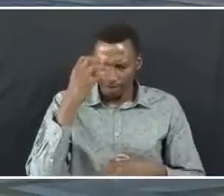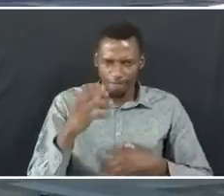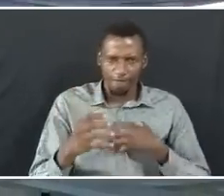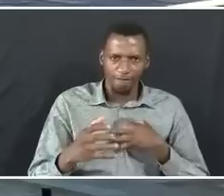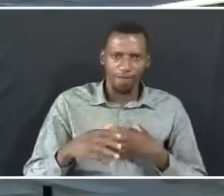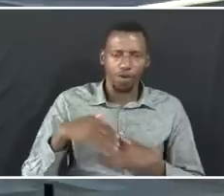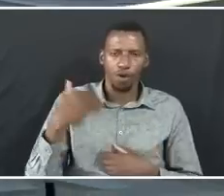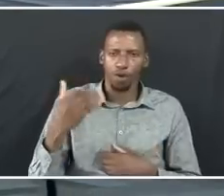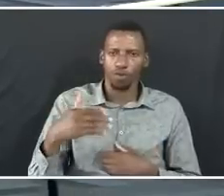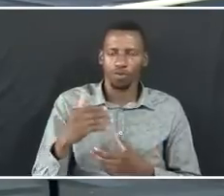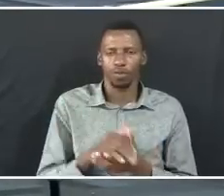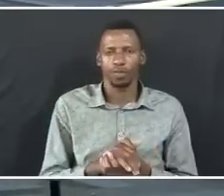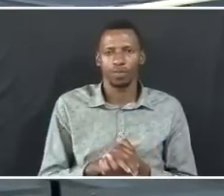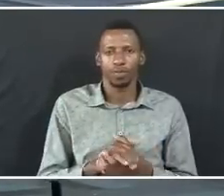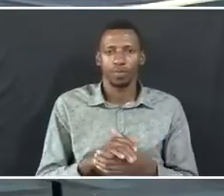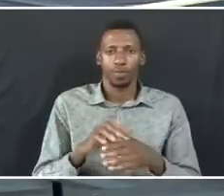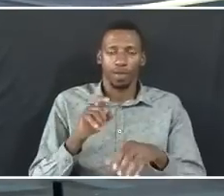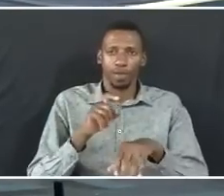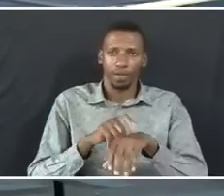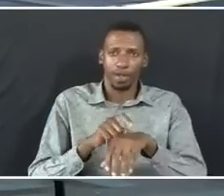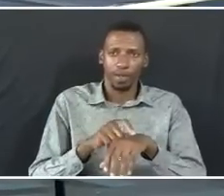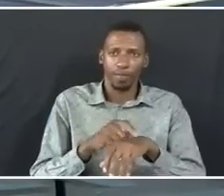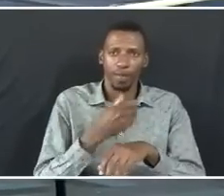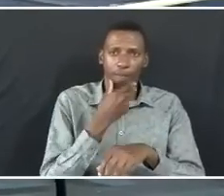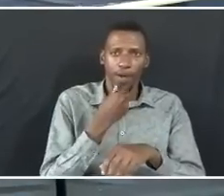The results of polygamy were